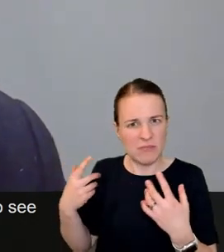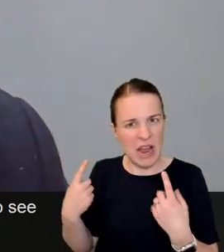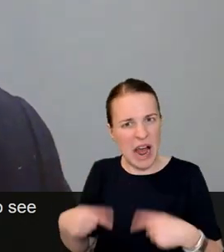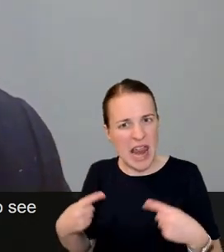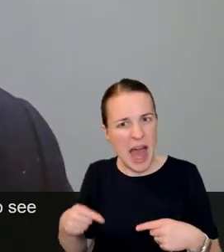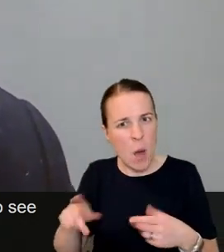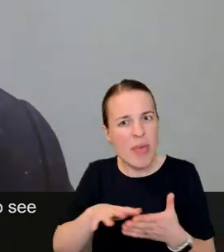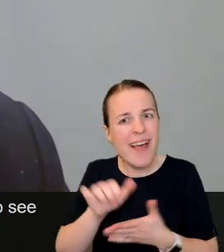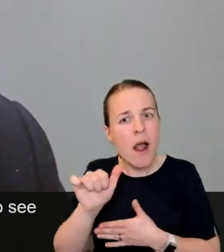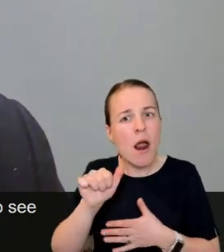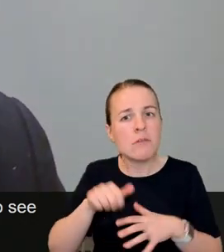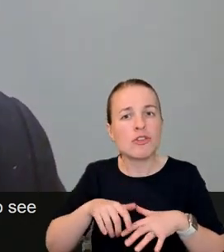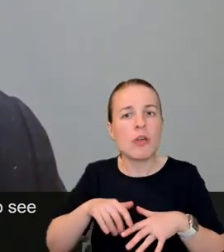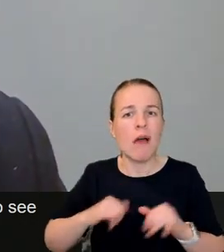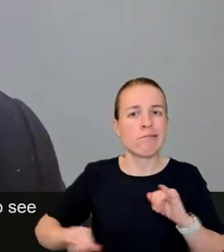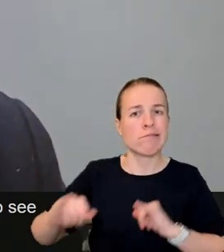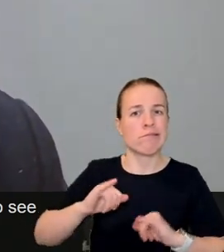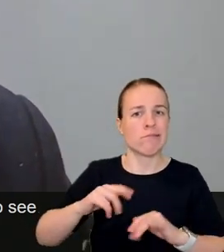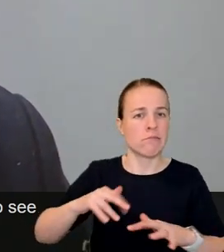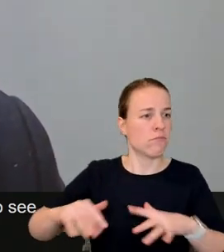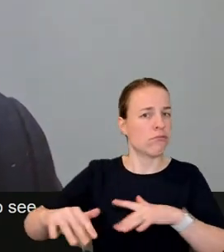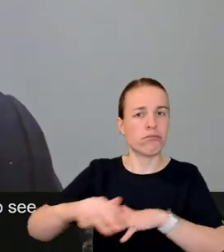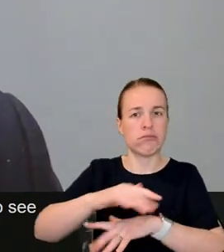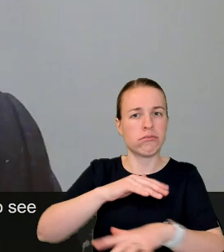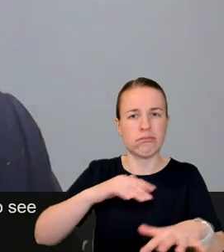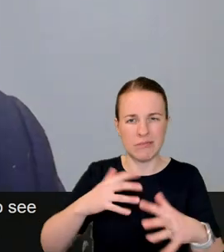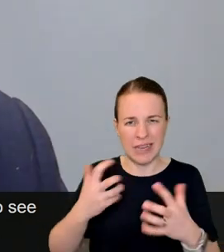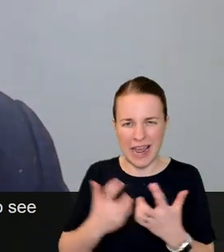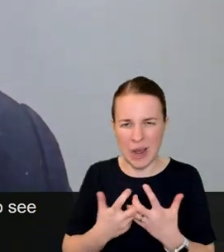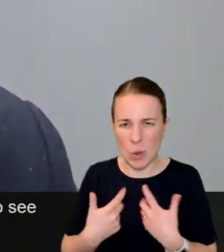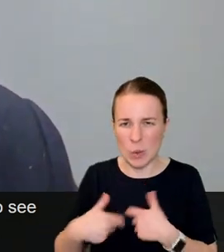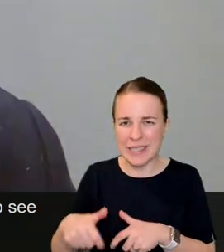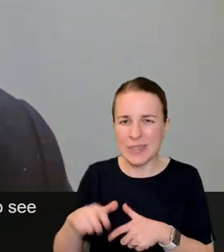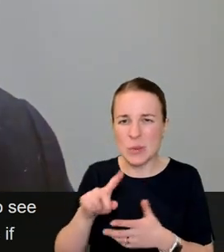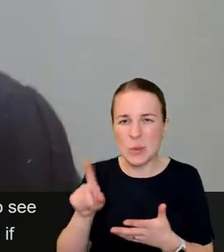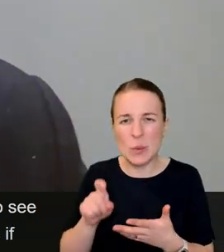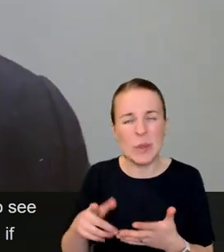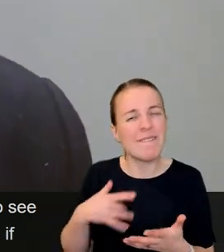to continue. It feels as if there has been a blind eye